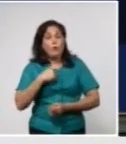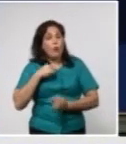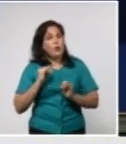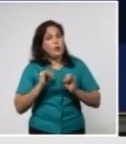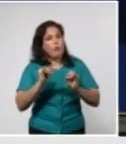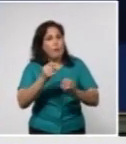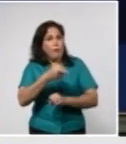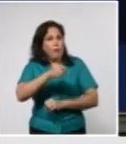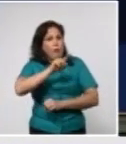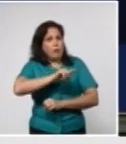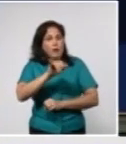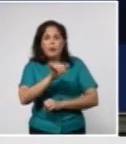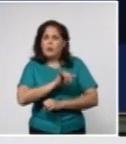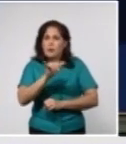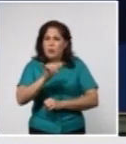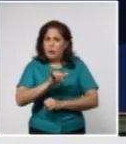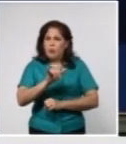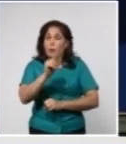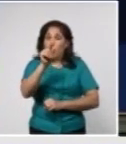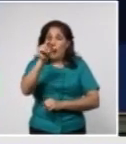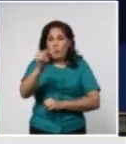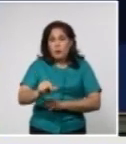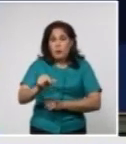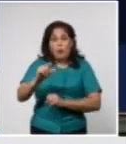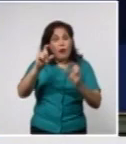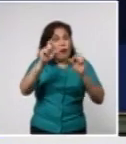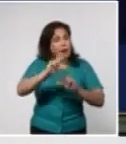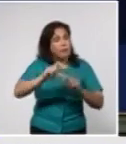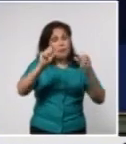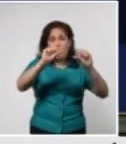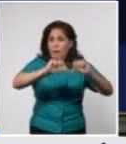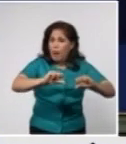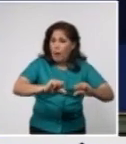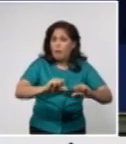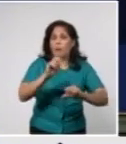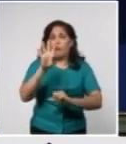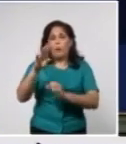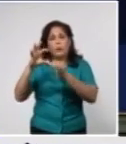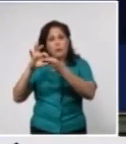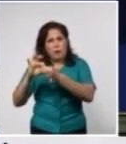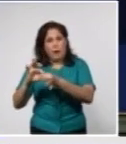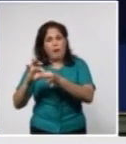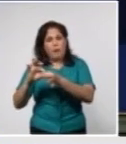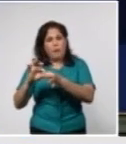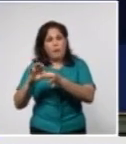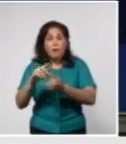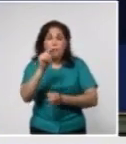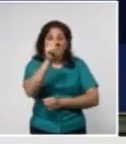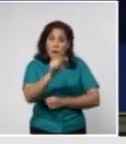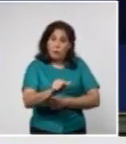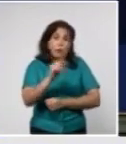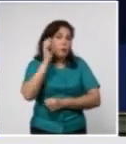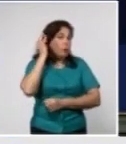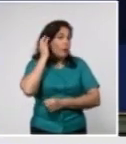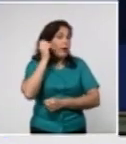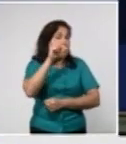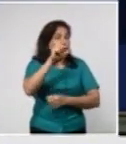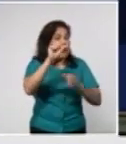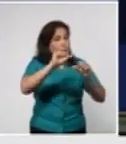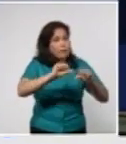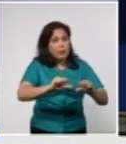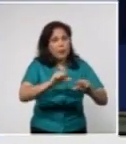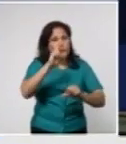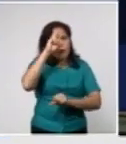87.7% of all diagnosed cases. Today, just like yesterday, we are reporting one critical case